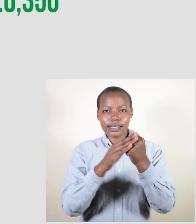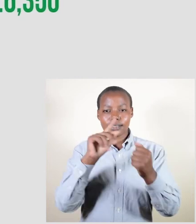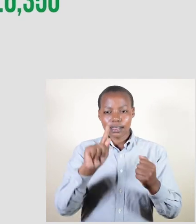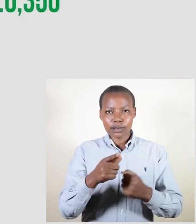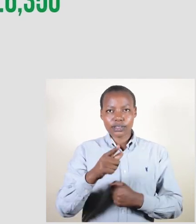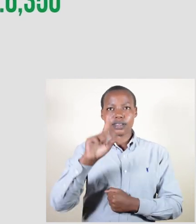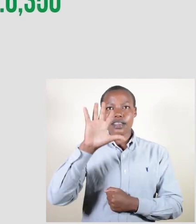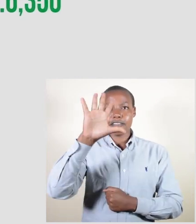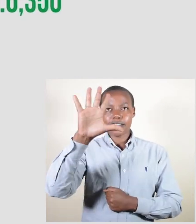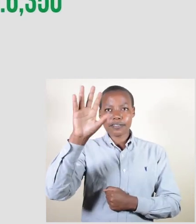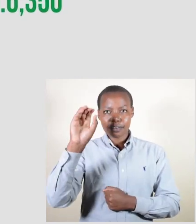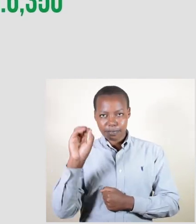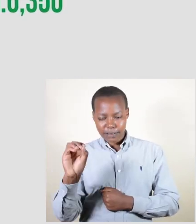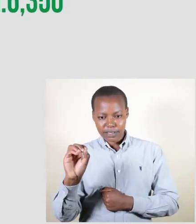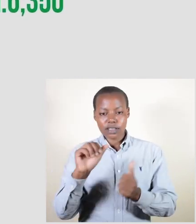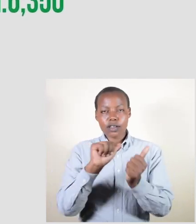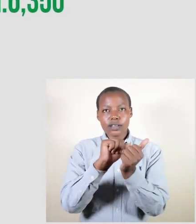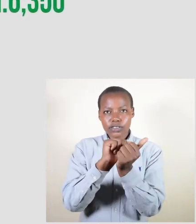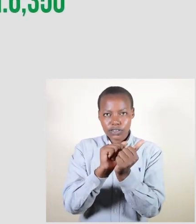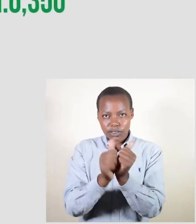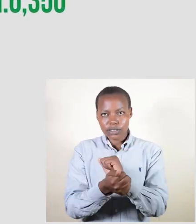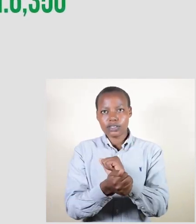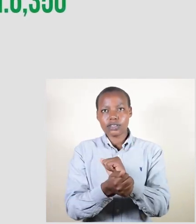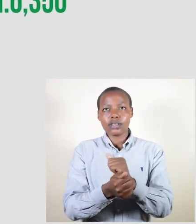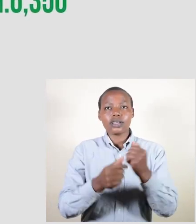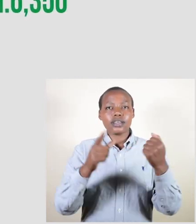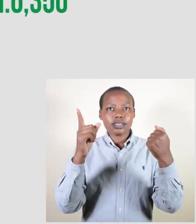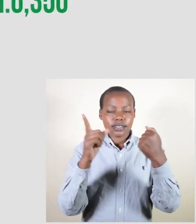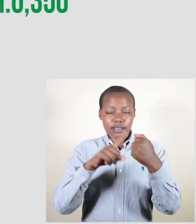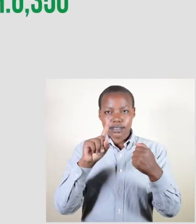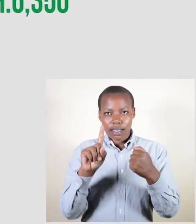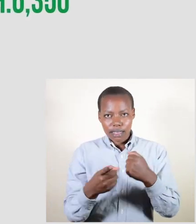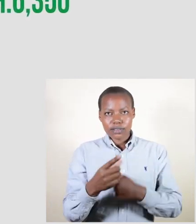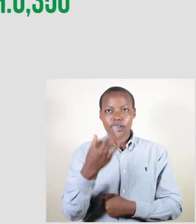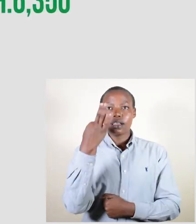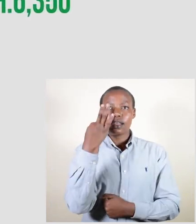18,550 Kenyan shillings and renewal costs are